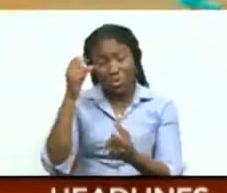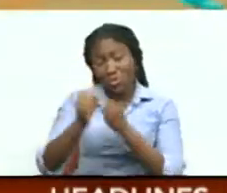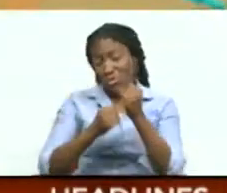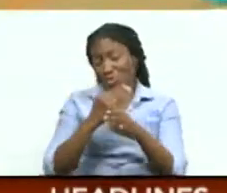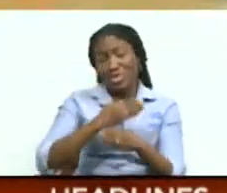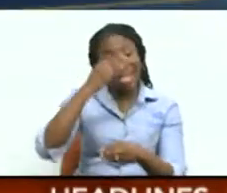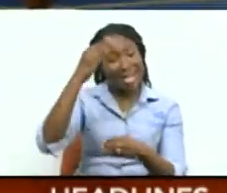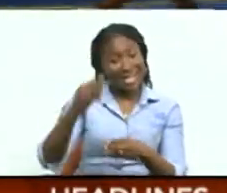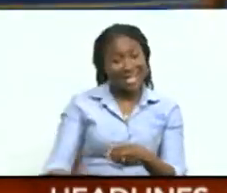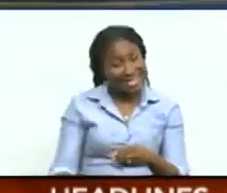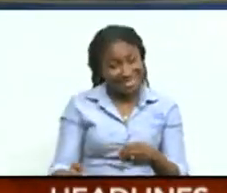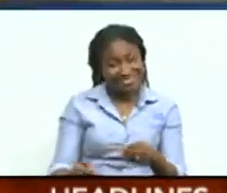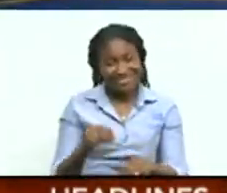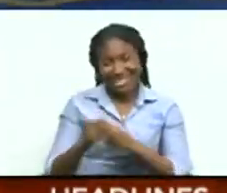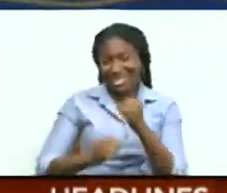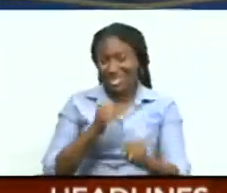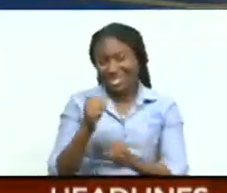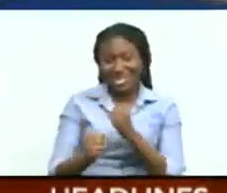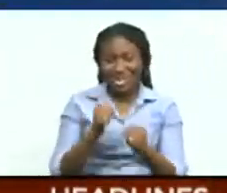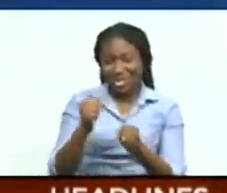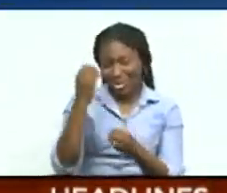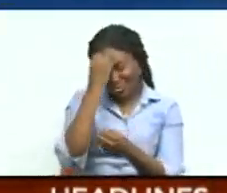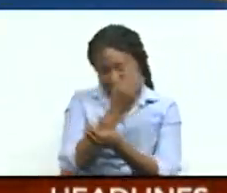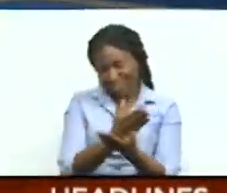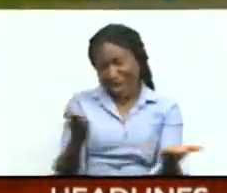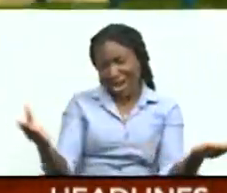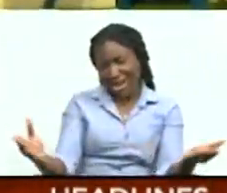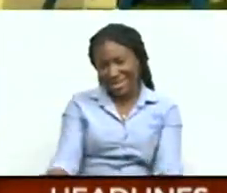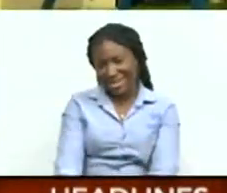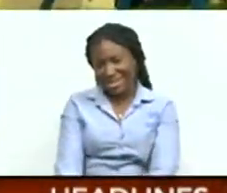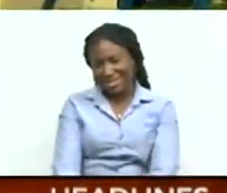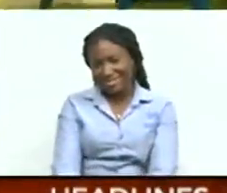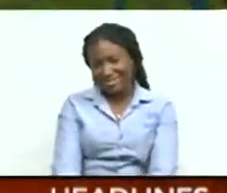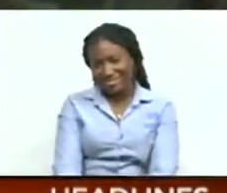over the weekend in your CNC3 Sports Wrap.